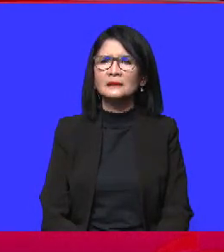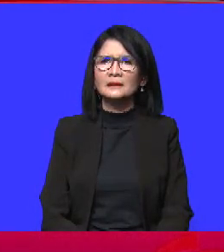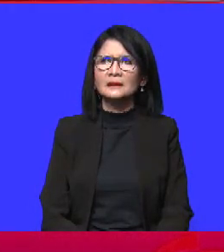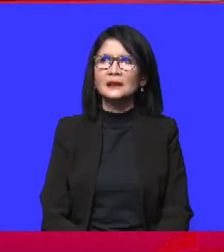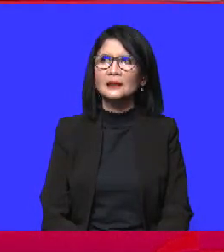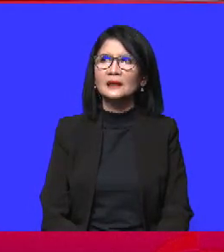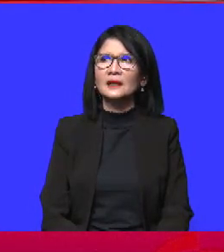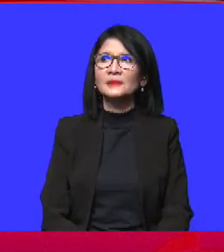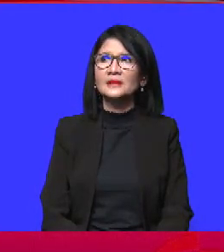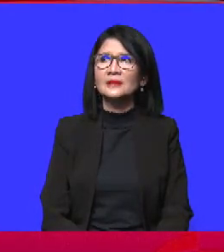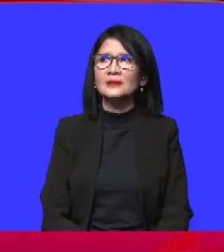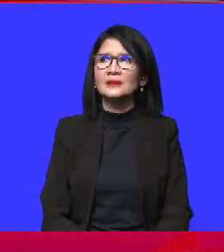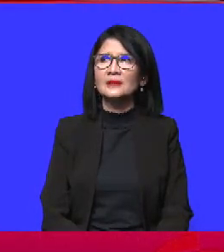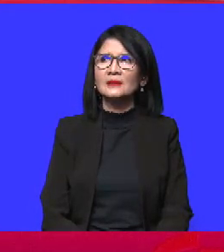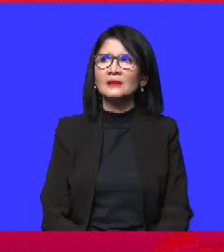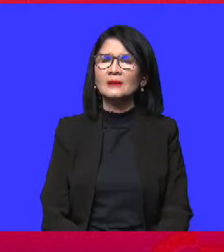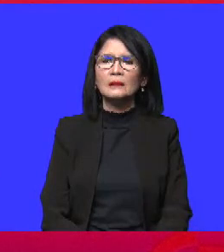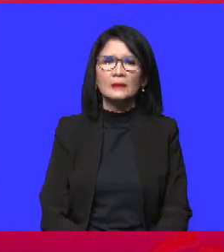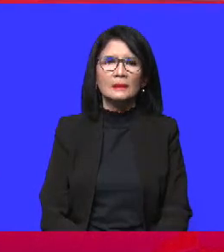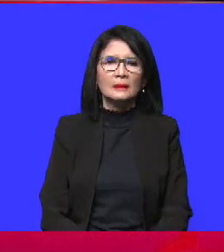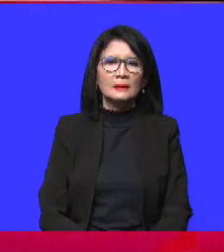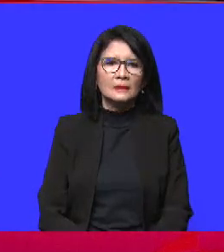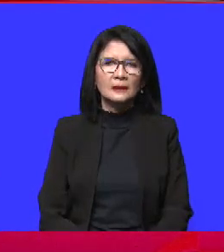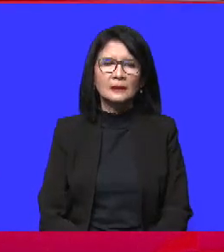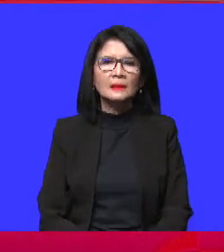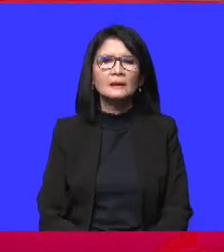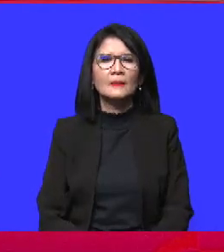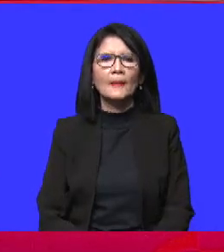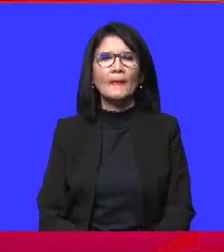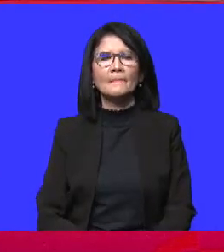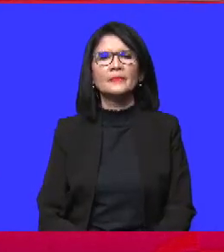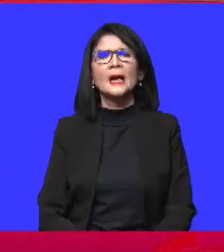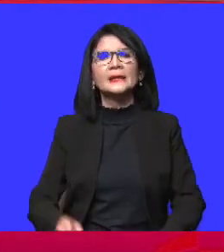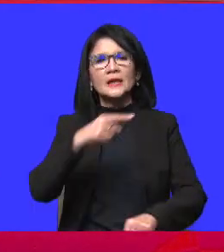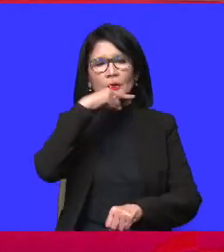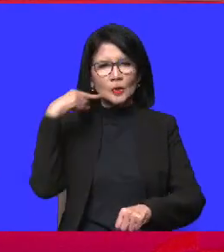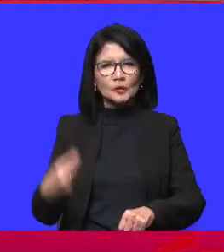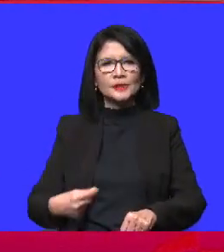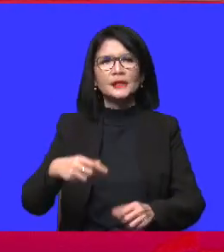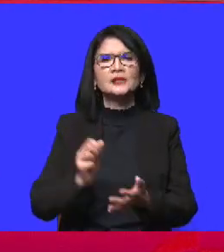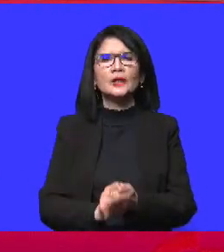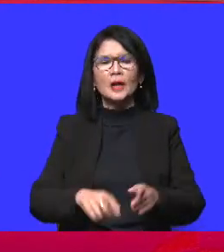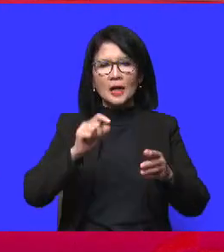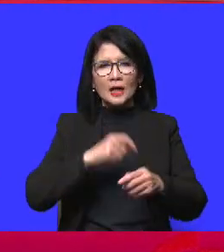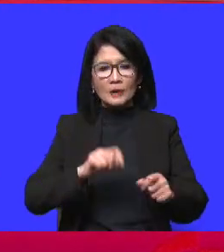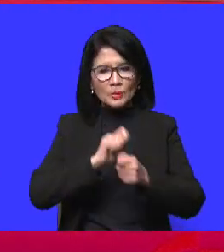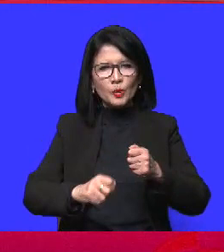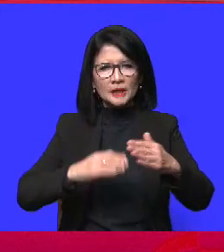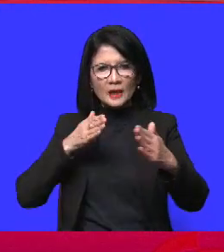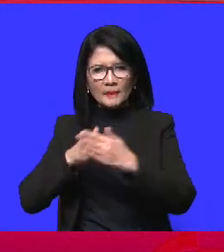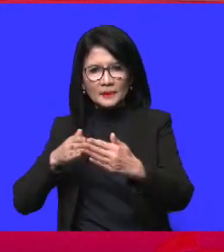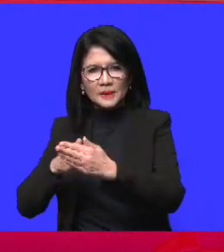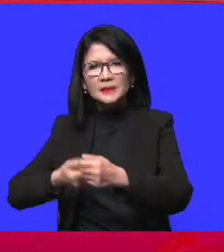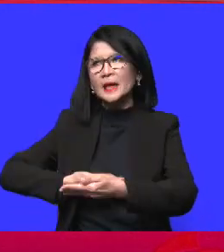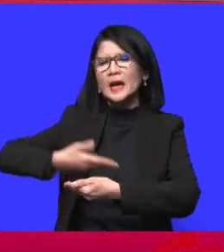Yes? Okay. Thank you. I was telling that Russia, on the other hand, has imposed restrictions on the export of